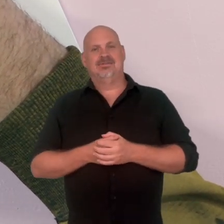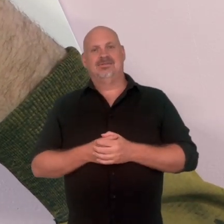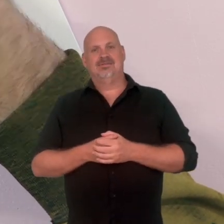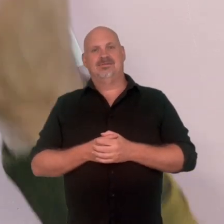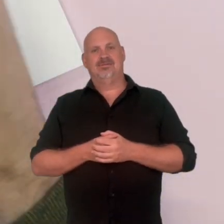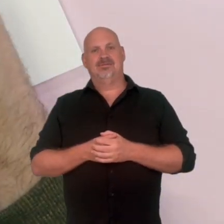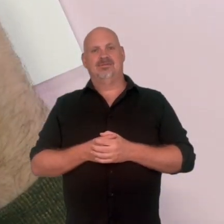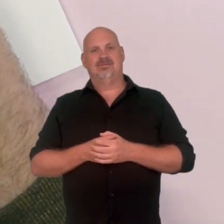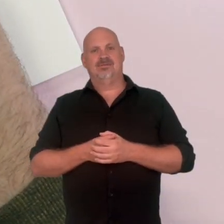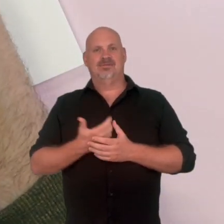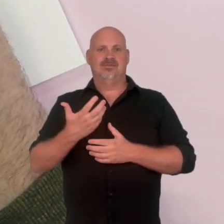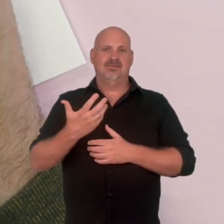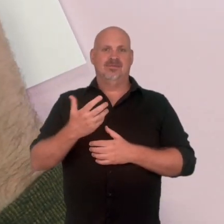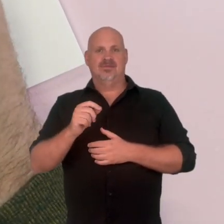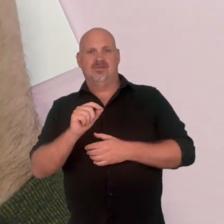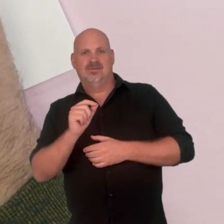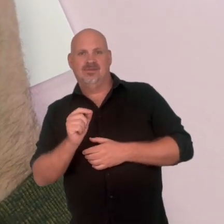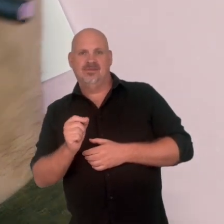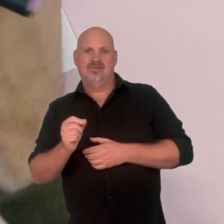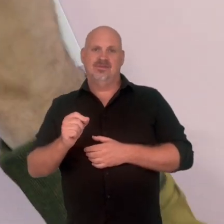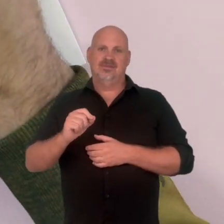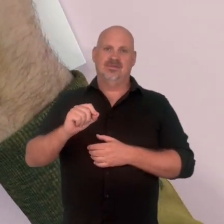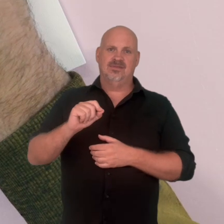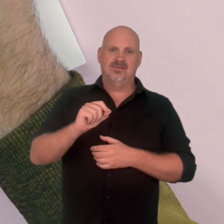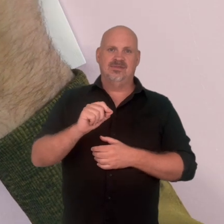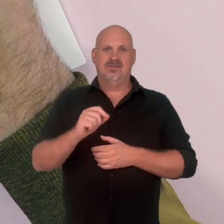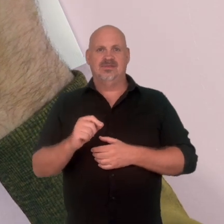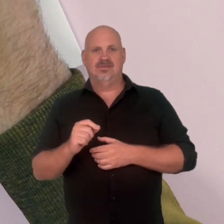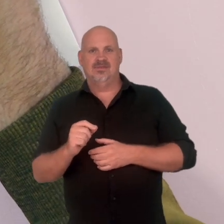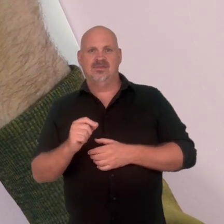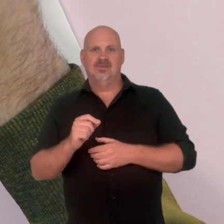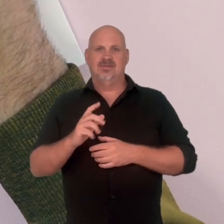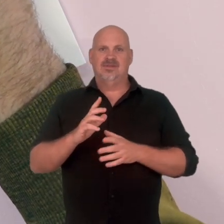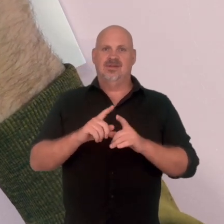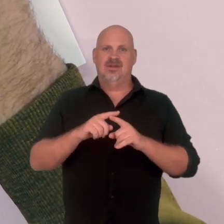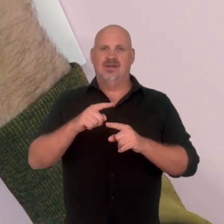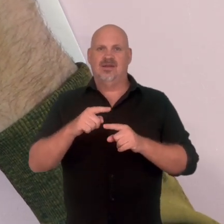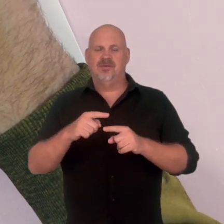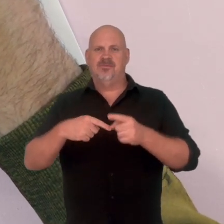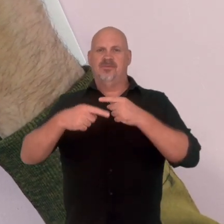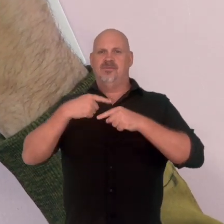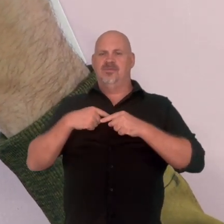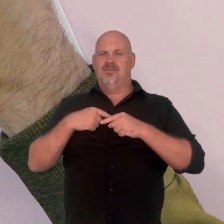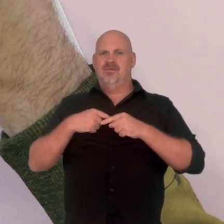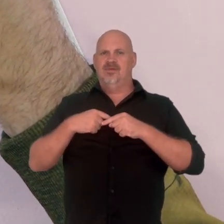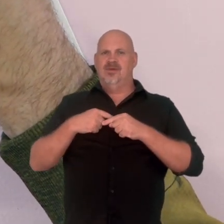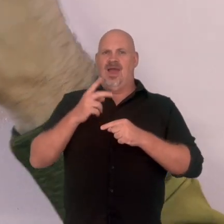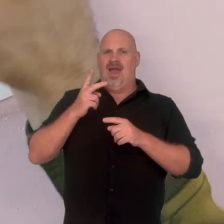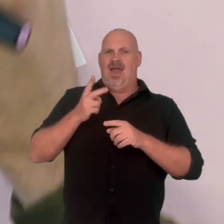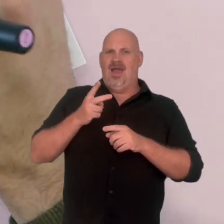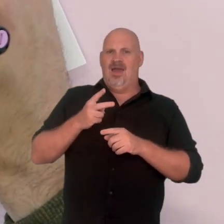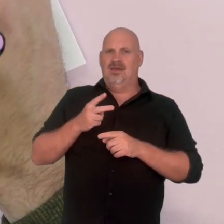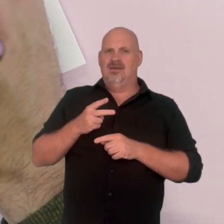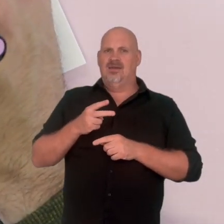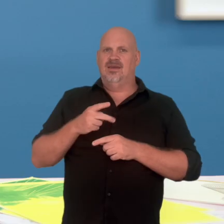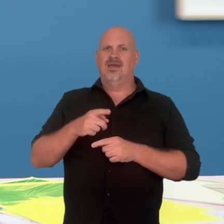this way you kind of get in, you start kind of retracing your steps. And something that came quite